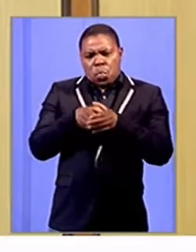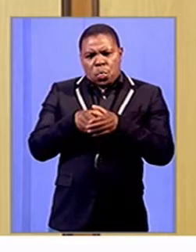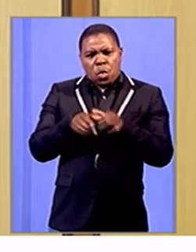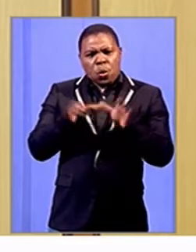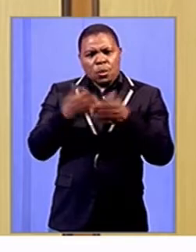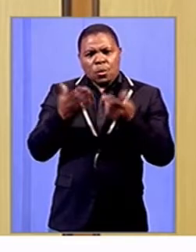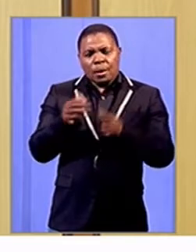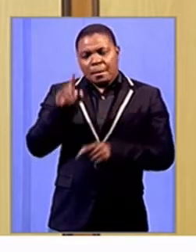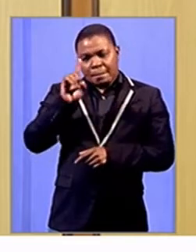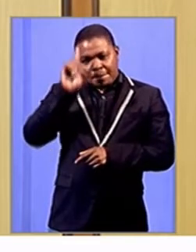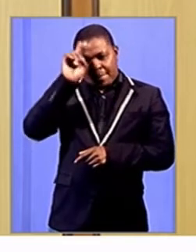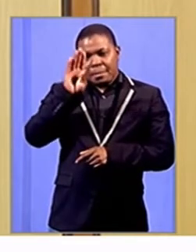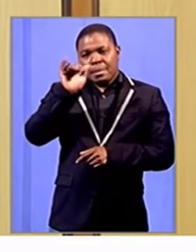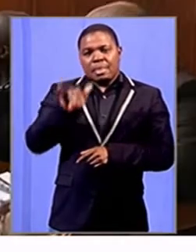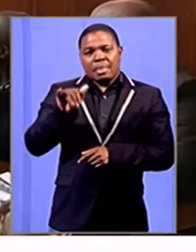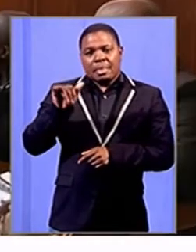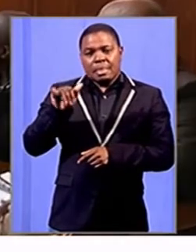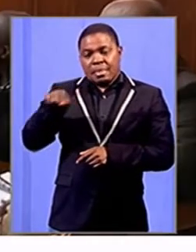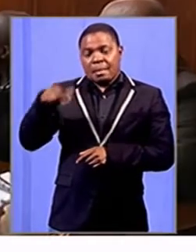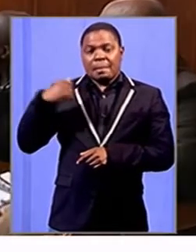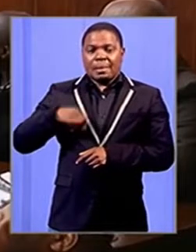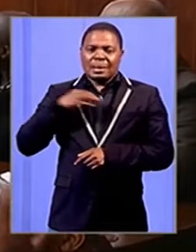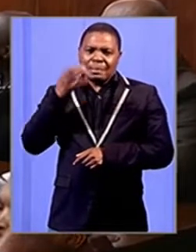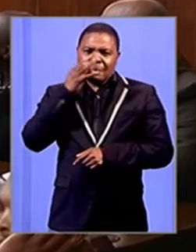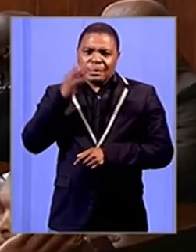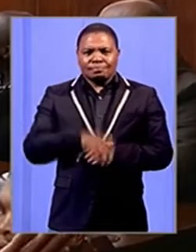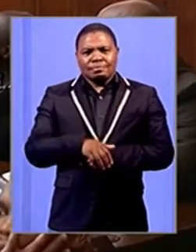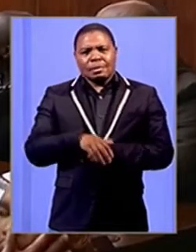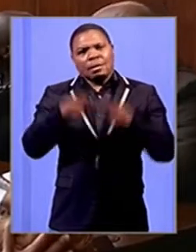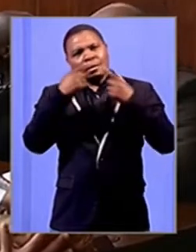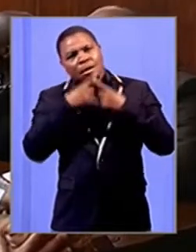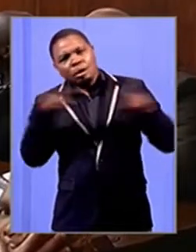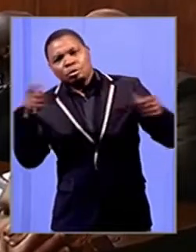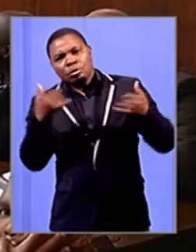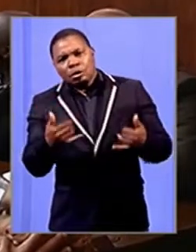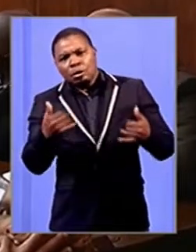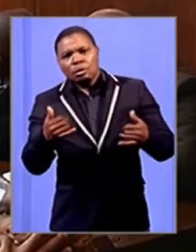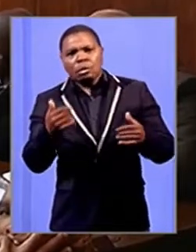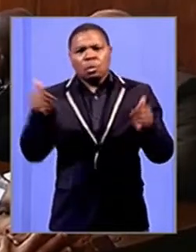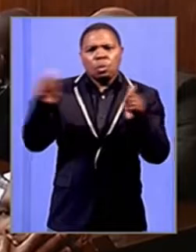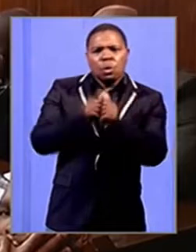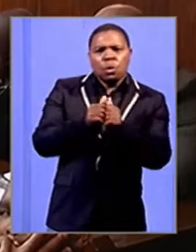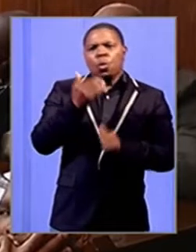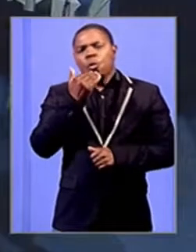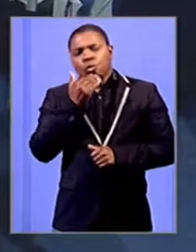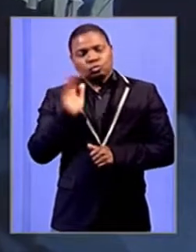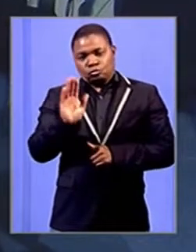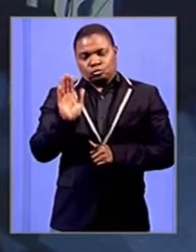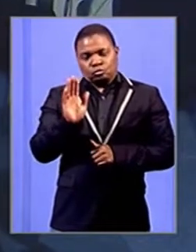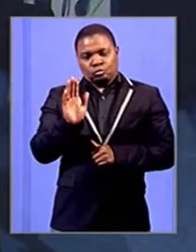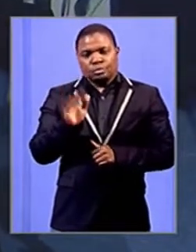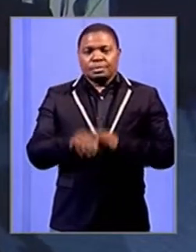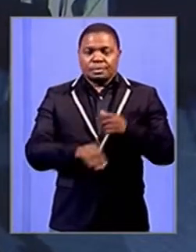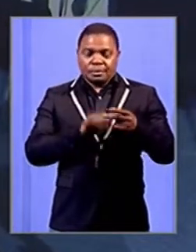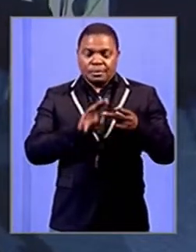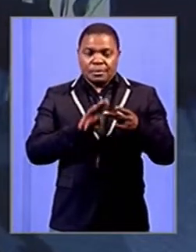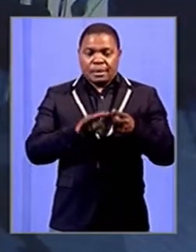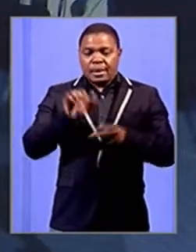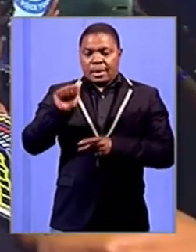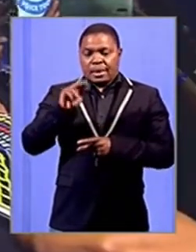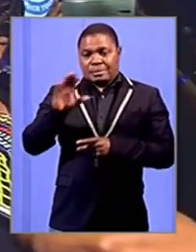Mandela Bay Metro e re ho sale ka pele hore e phatlalatse hore ilo sebedisana le mekga efe. Mokga